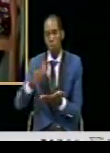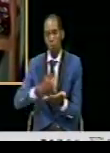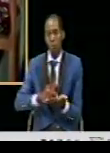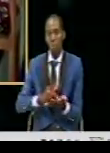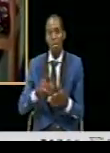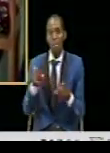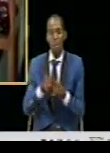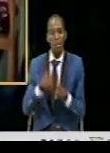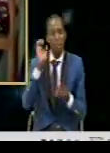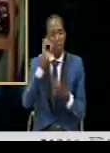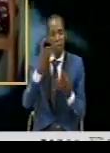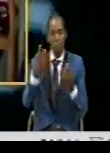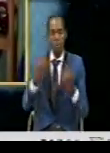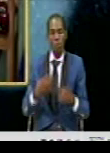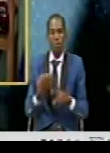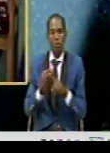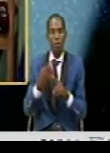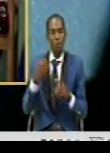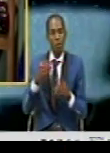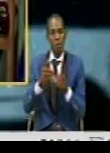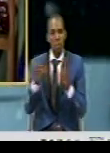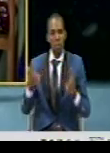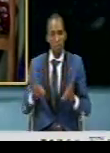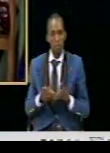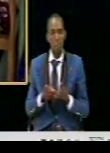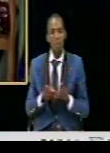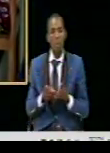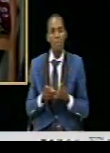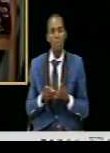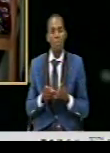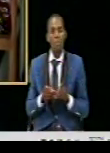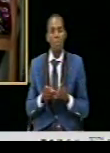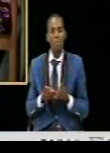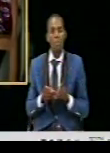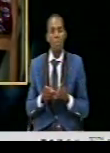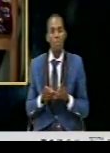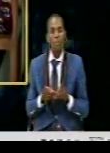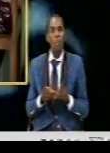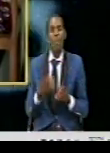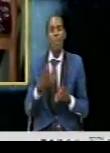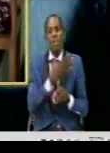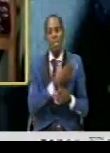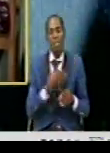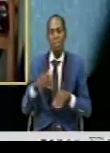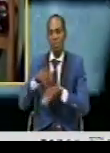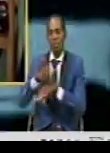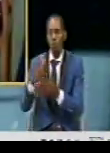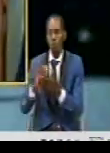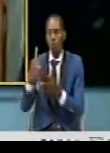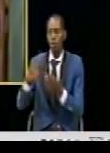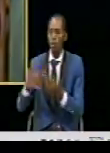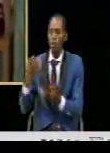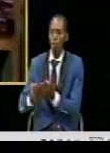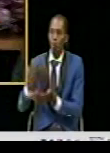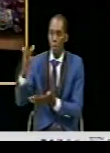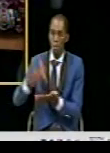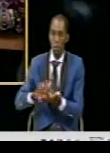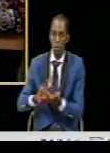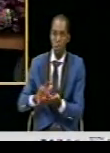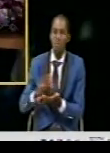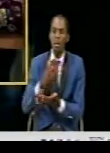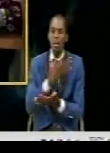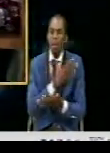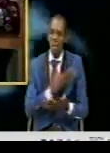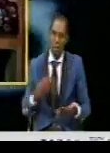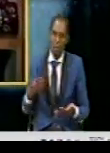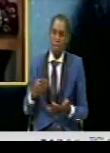take drugs as you are seeing me. But this thing permitted me to buy drugs. But as I was just coming to my district, I sent money to my zonal